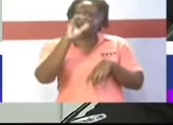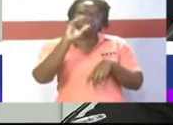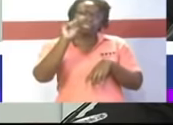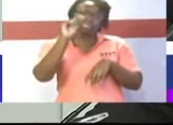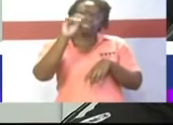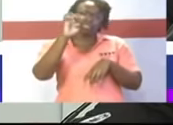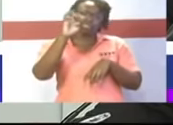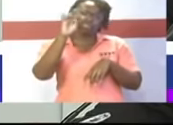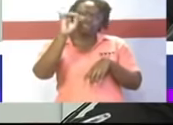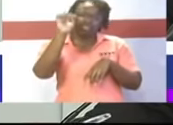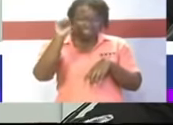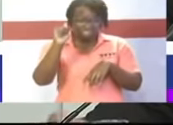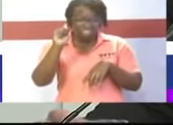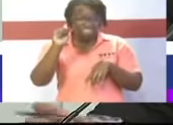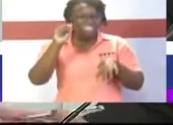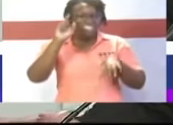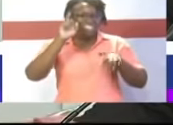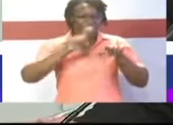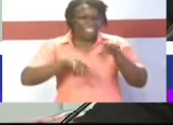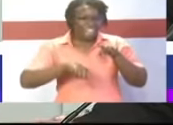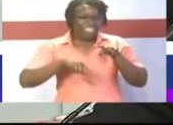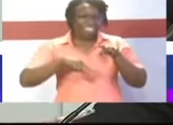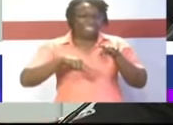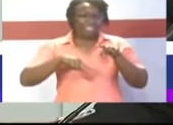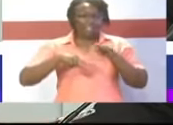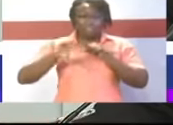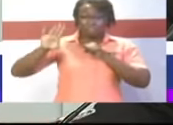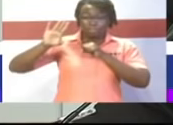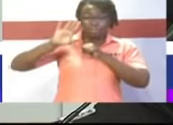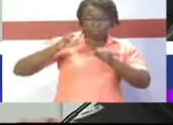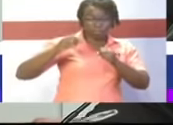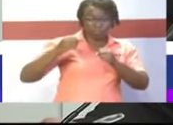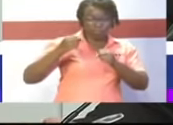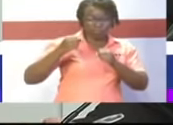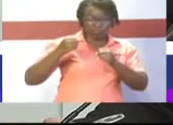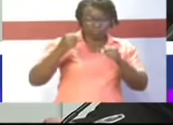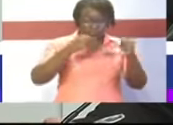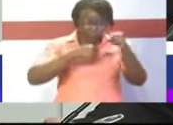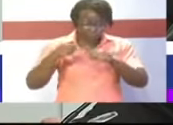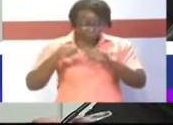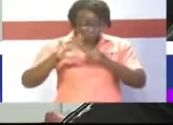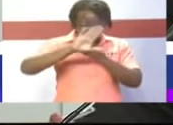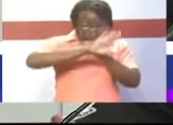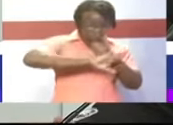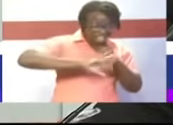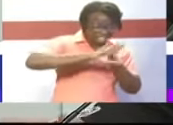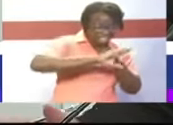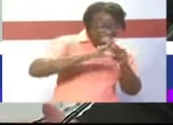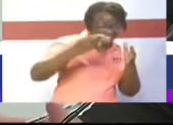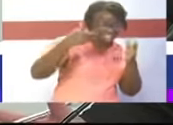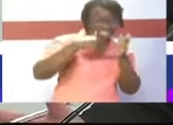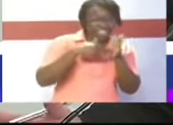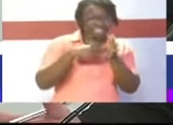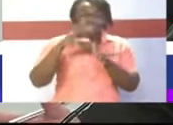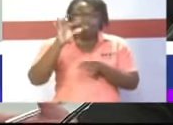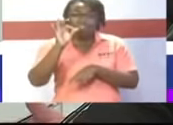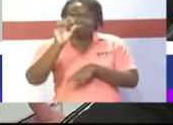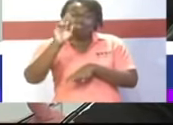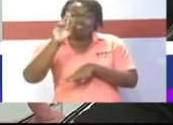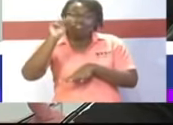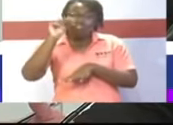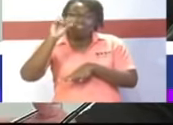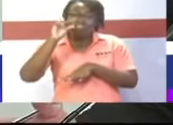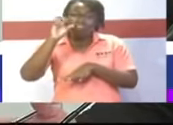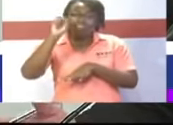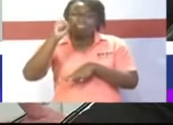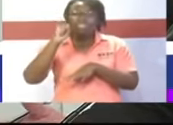can't fight against fungus or bacteria, so you're defenseless. Some people have low white cell counts as such. They're born that way. So those are